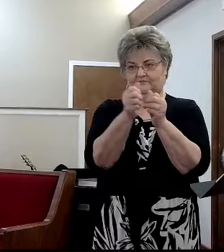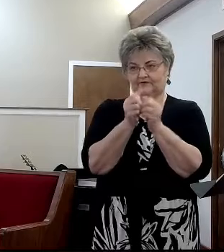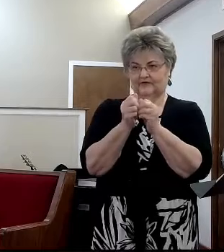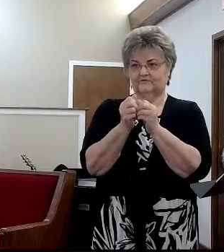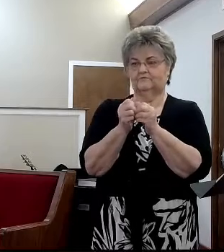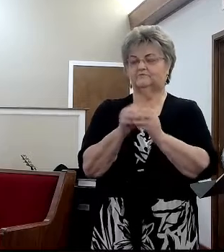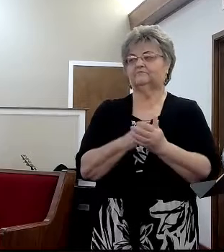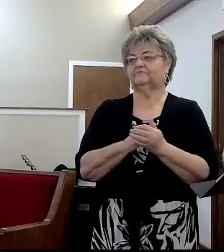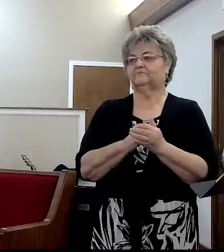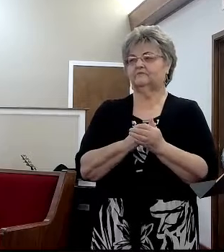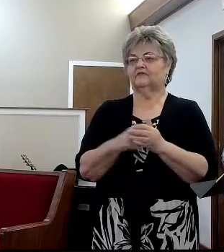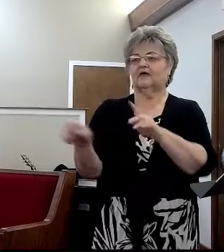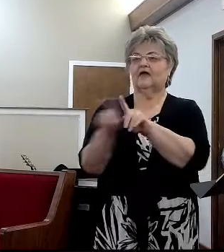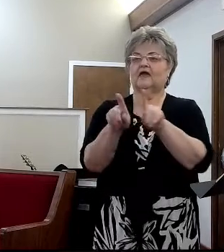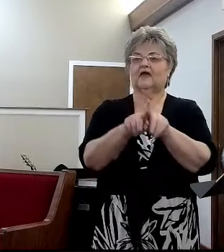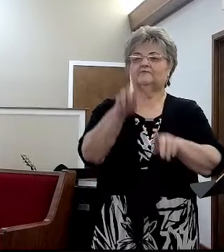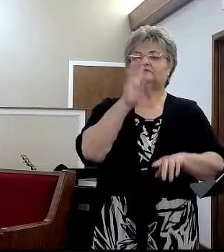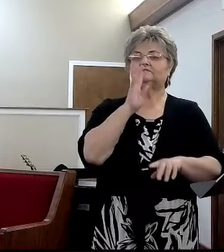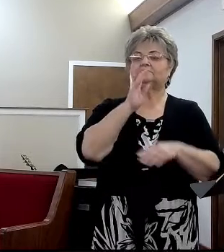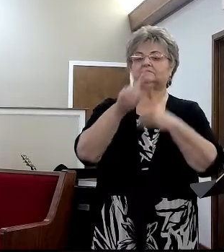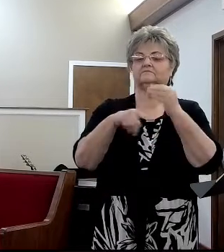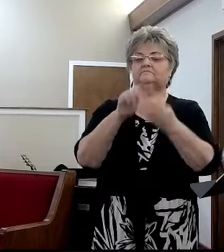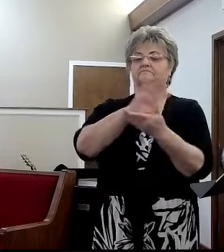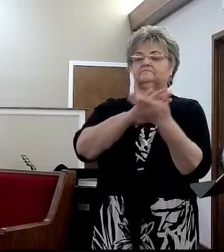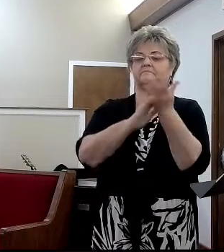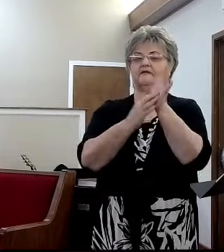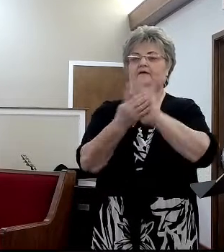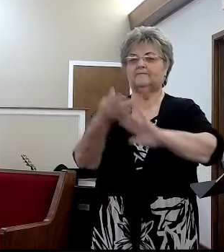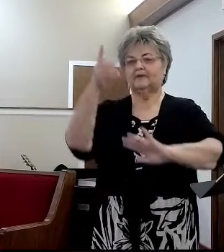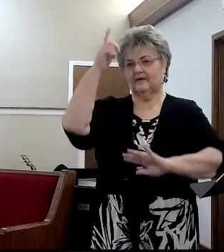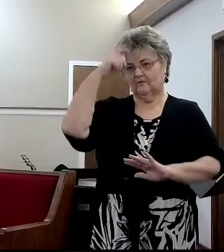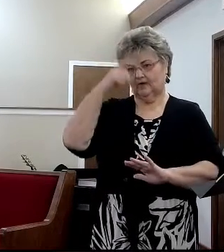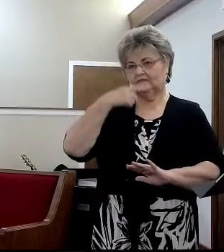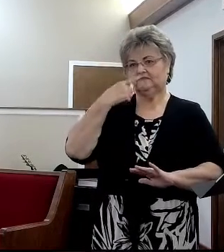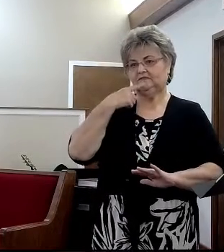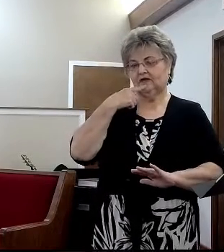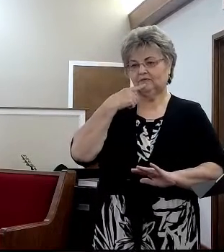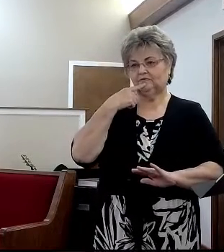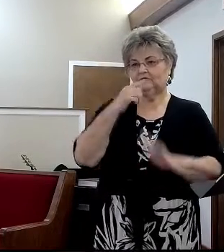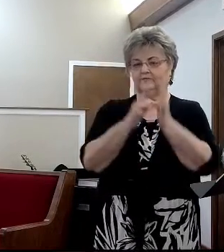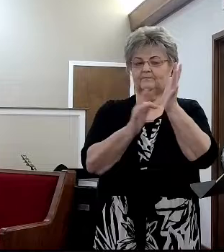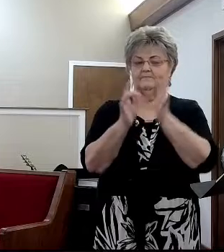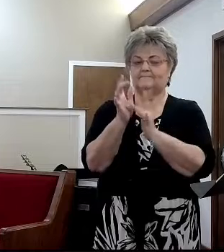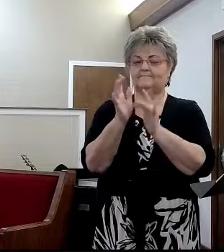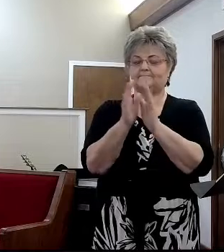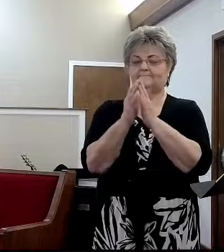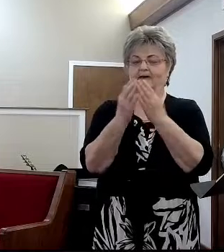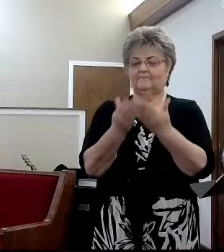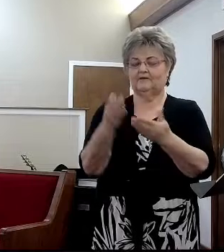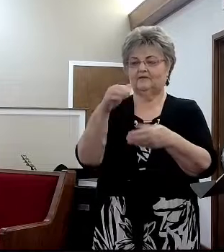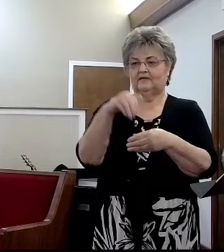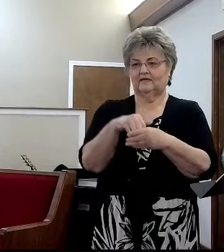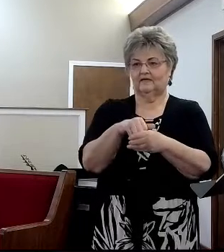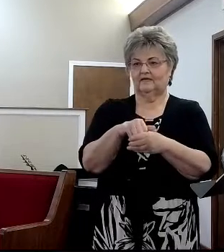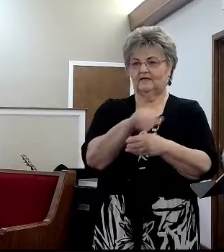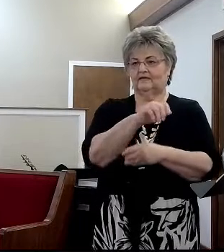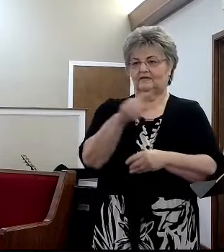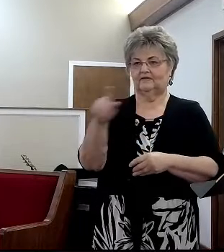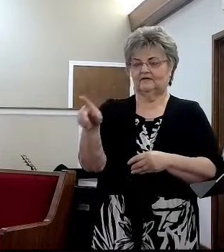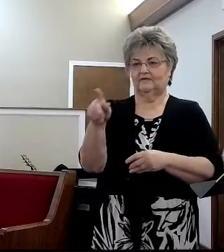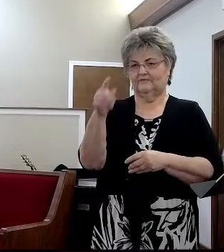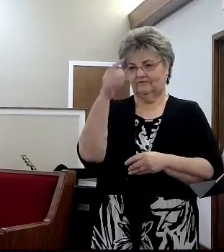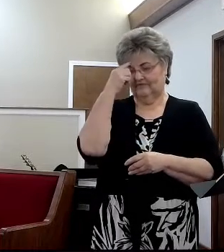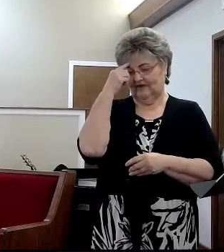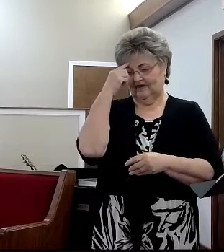So as we talk about becoming wise, I told you the passages we're going to be in, but you would automatically assume we're probably going to